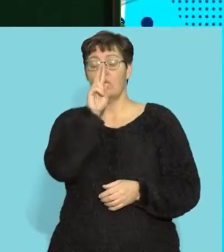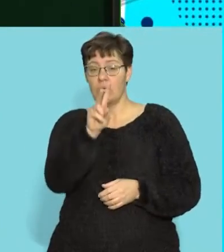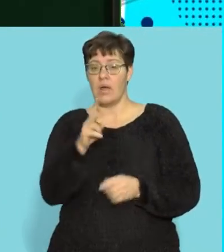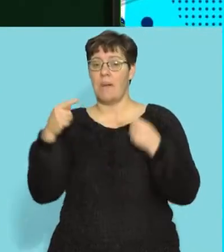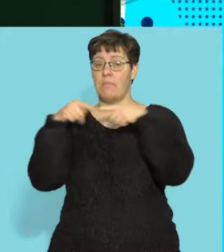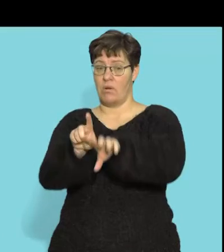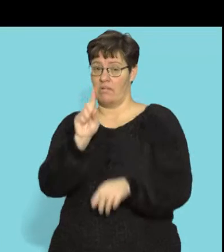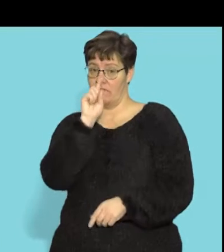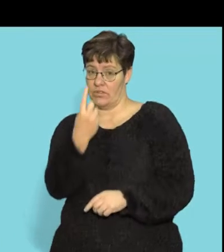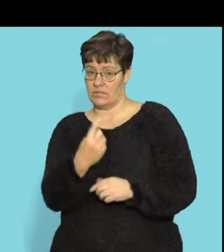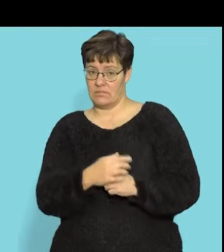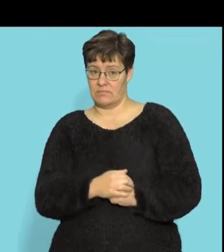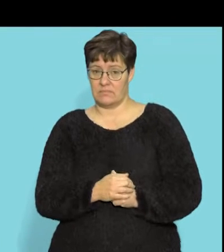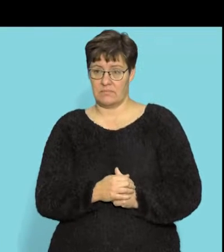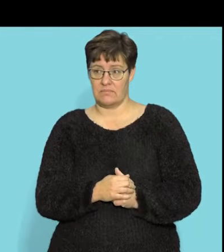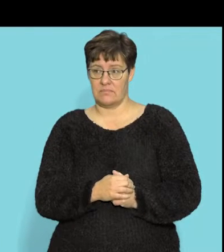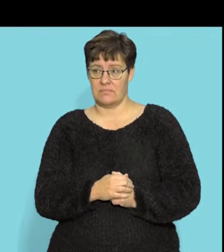first.